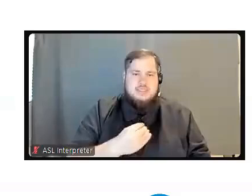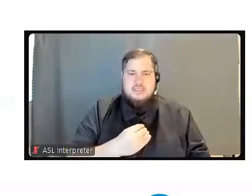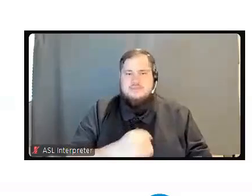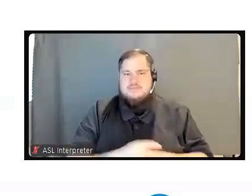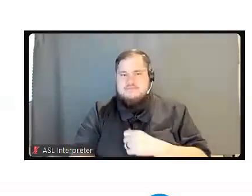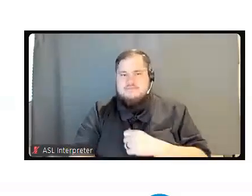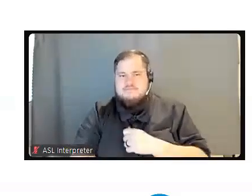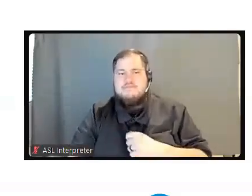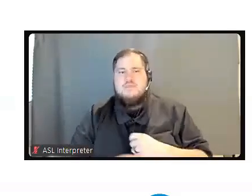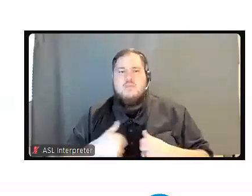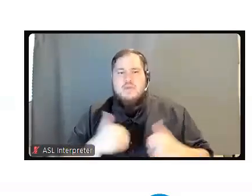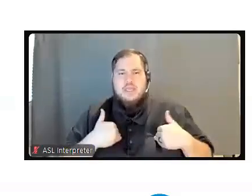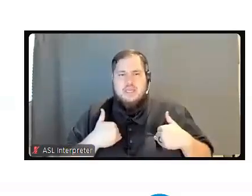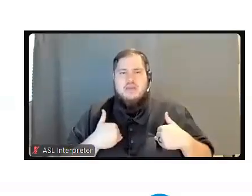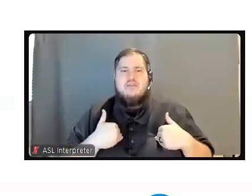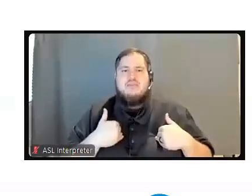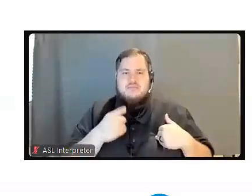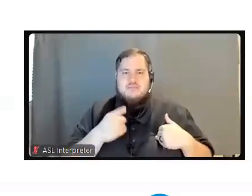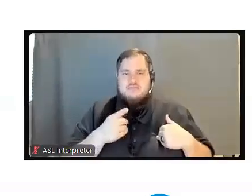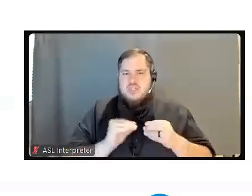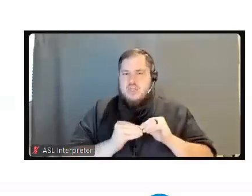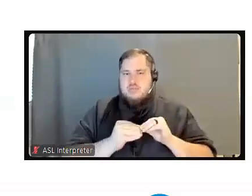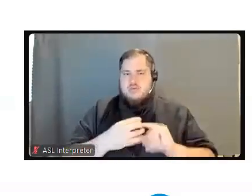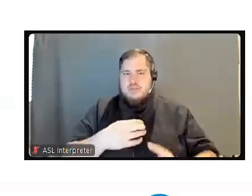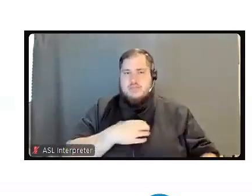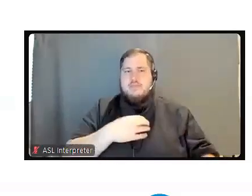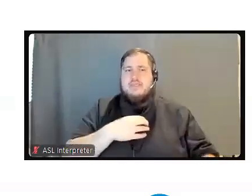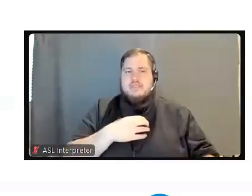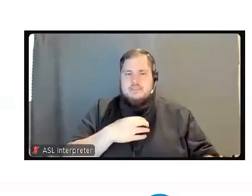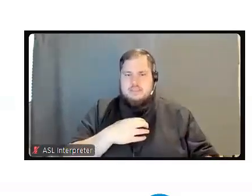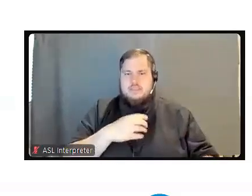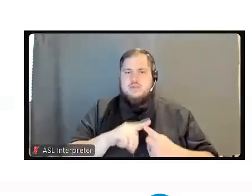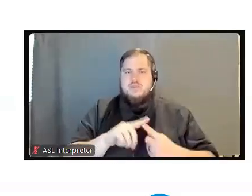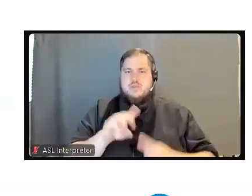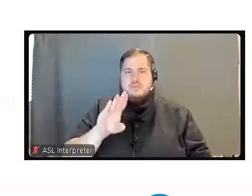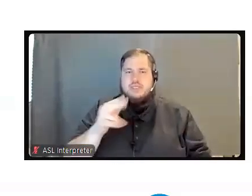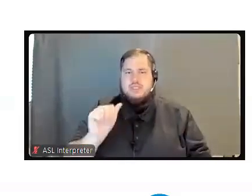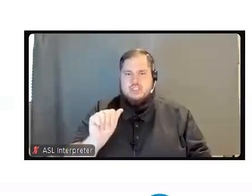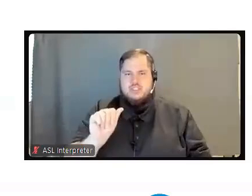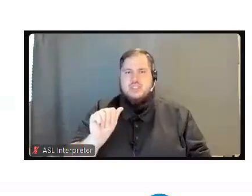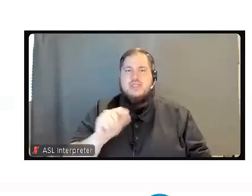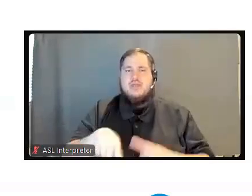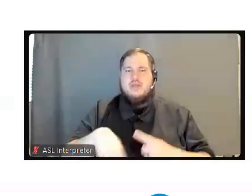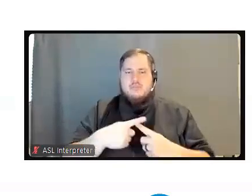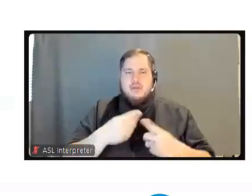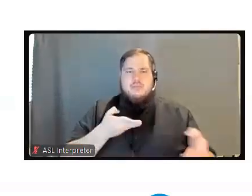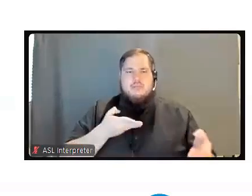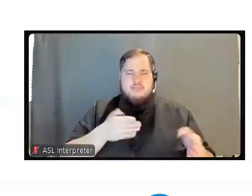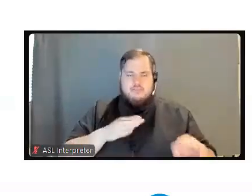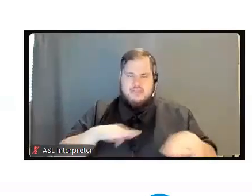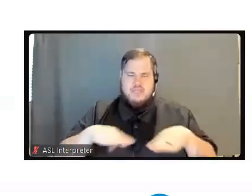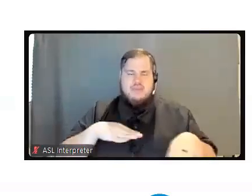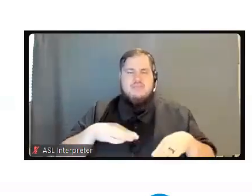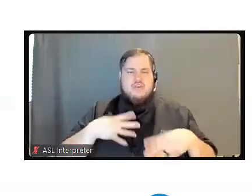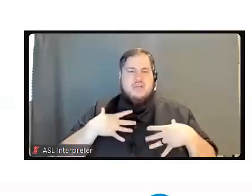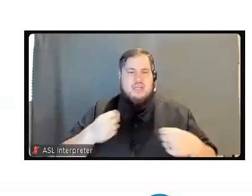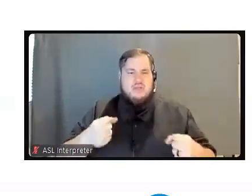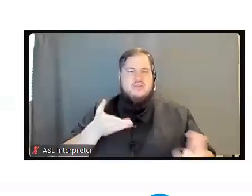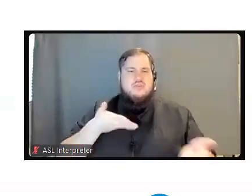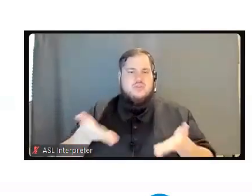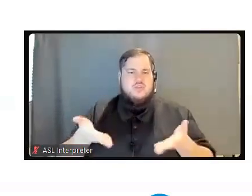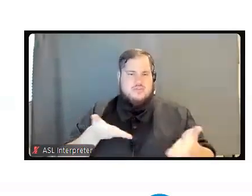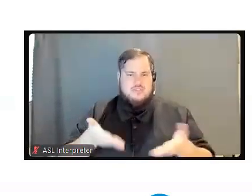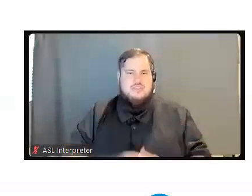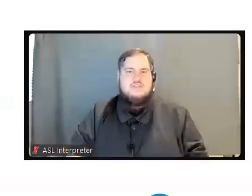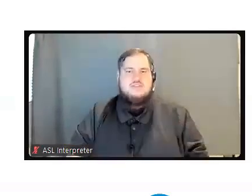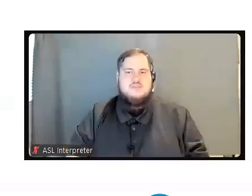we have a metric which is number of complaints made to the BHA about behavioral health services. Probably a bit self-explanatory, but this